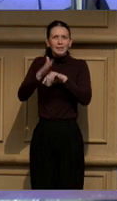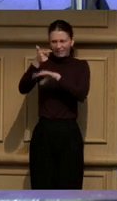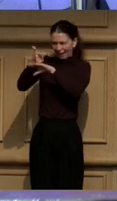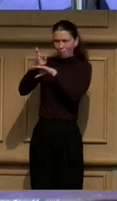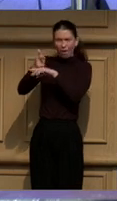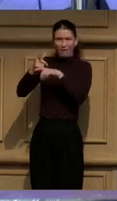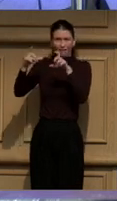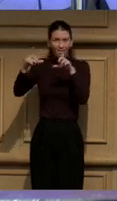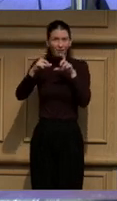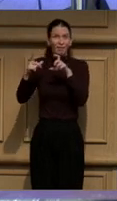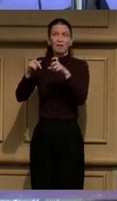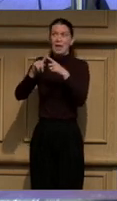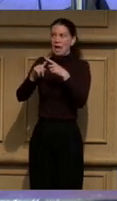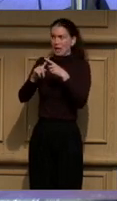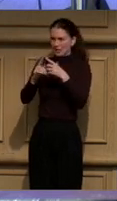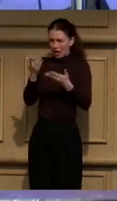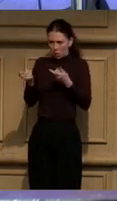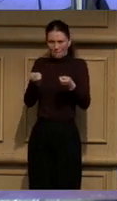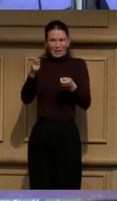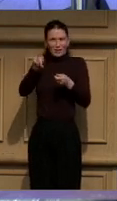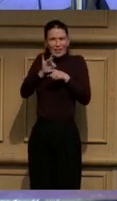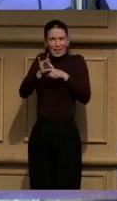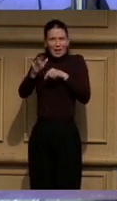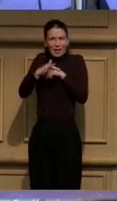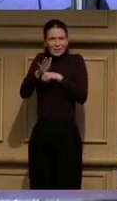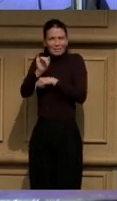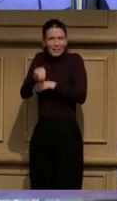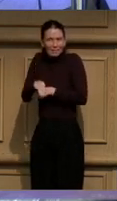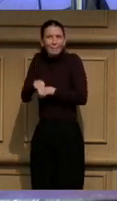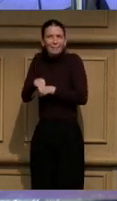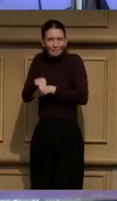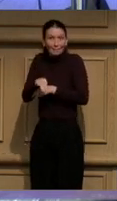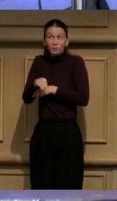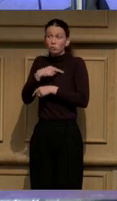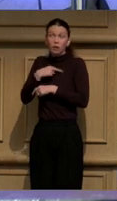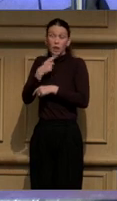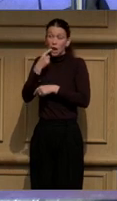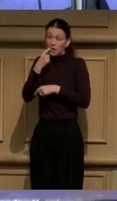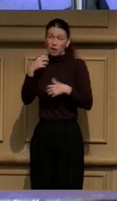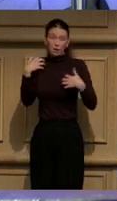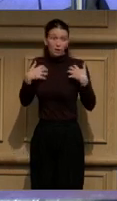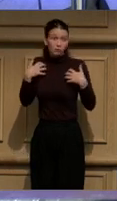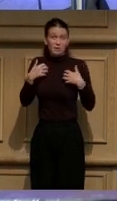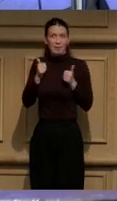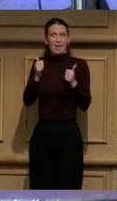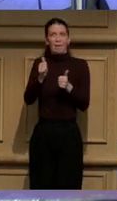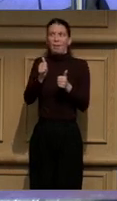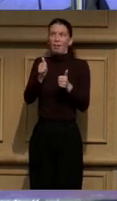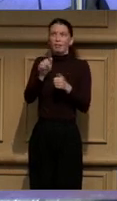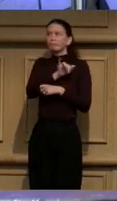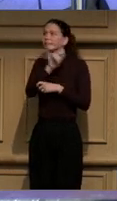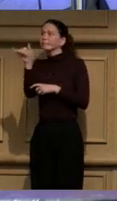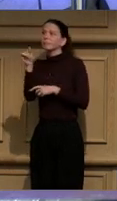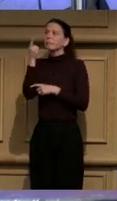of 60mm. Mm-hmm. And so that was very fascinating to be able to do that and going to these